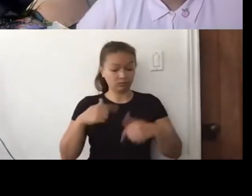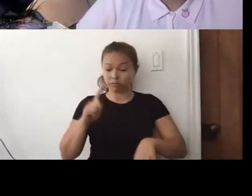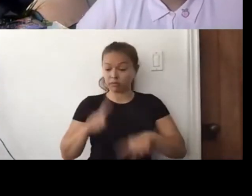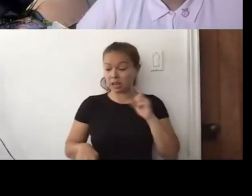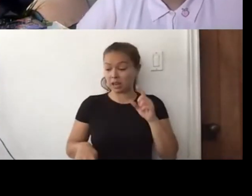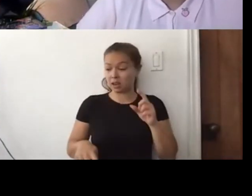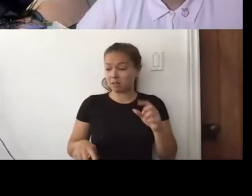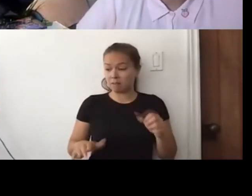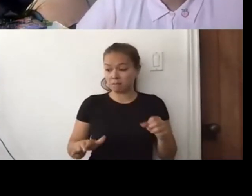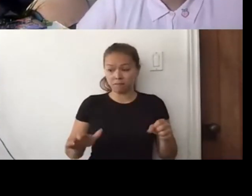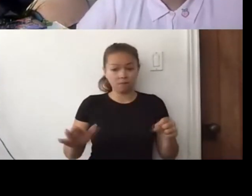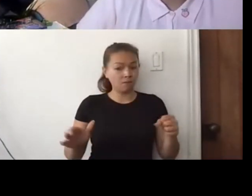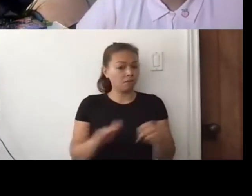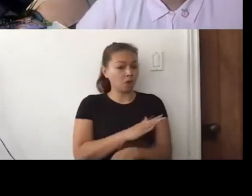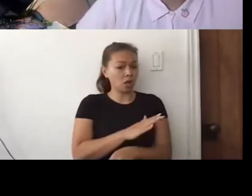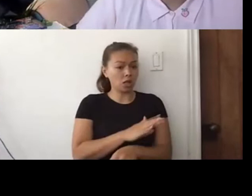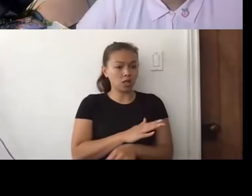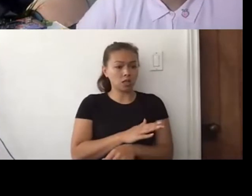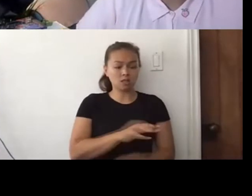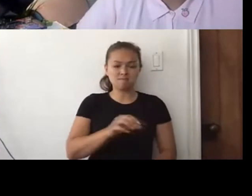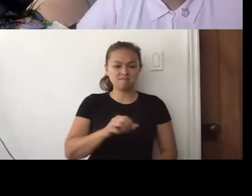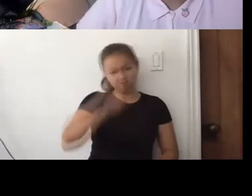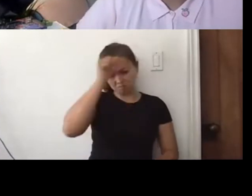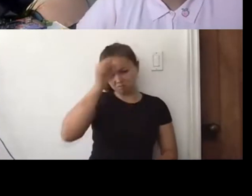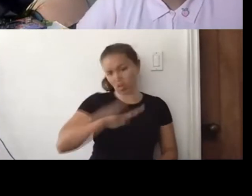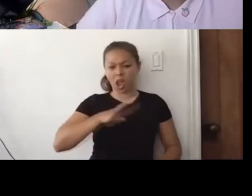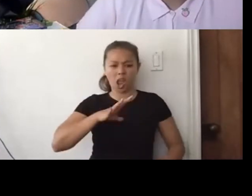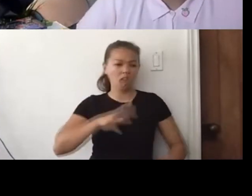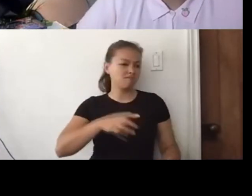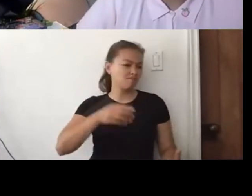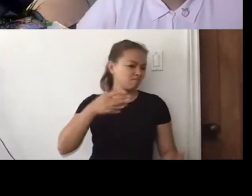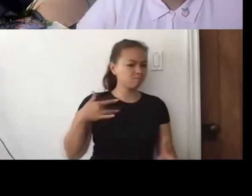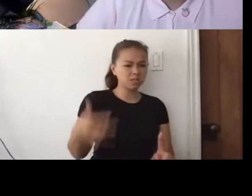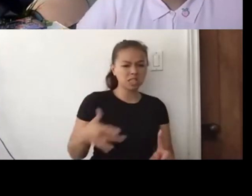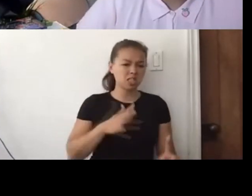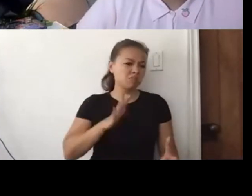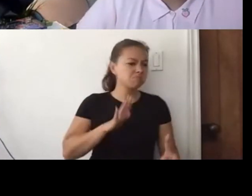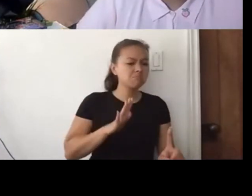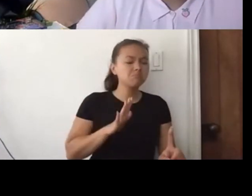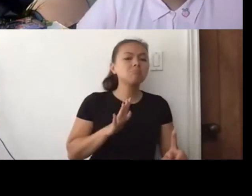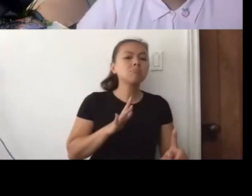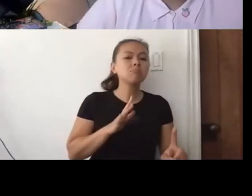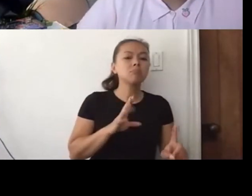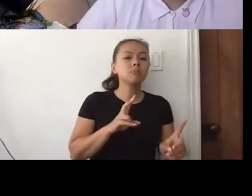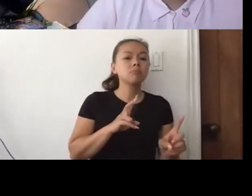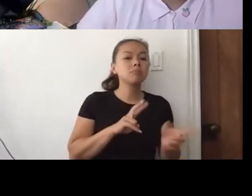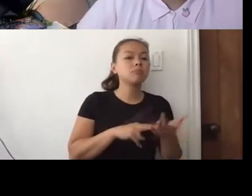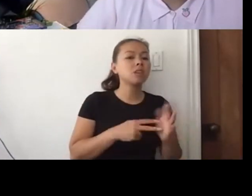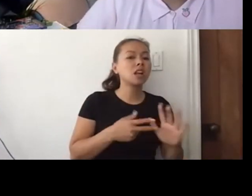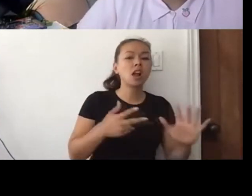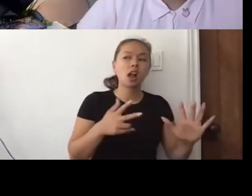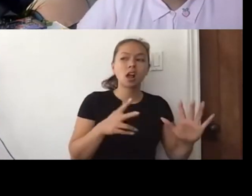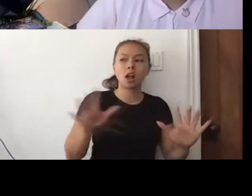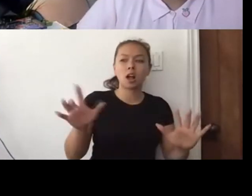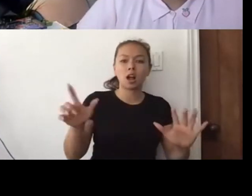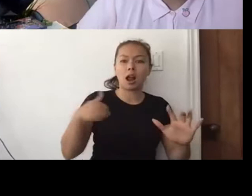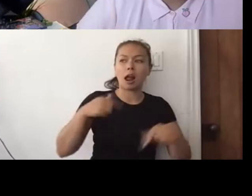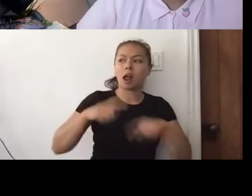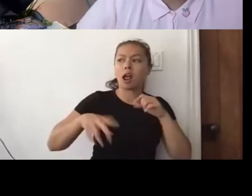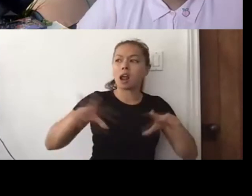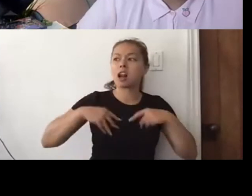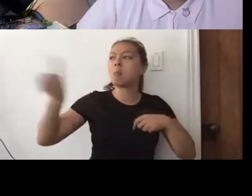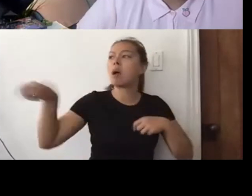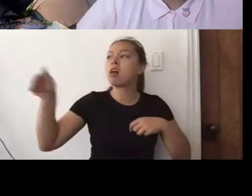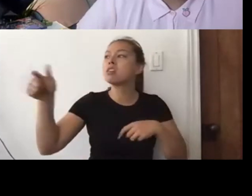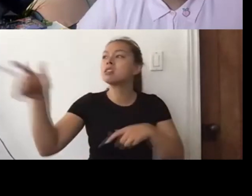don't believe the same, because otherwise, if I accept that it's okay for others to be feminine or to not be entirely masculine, then